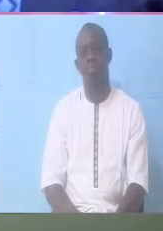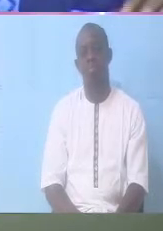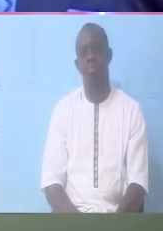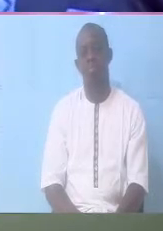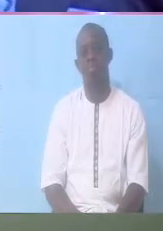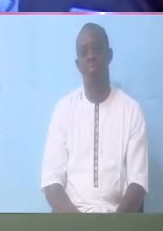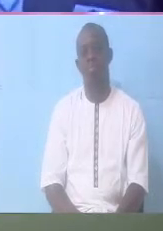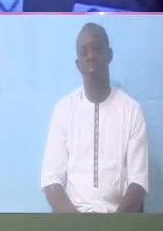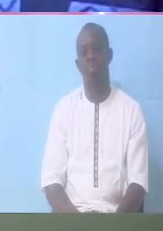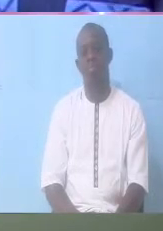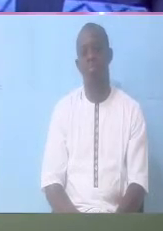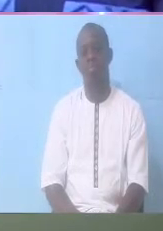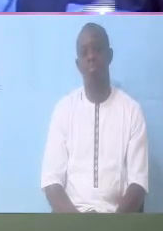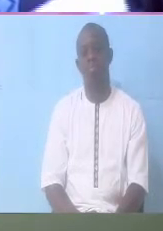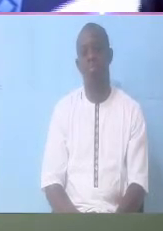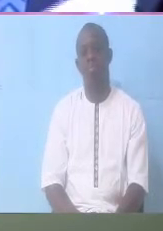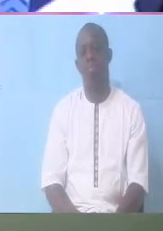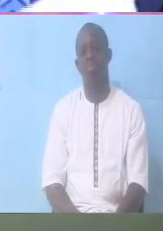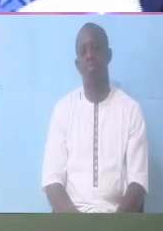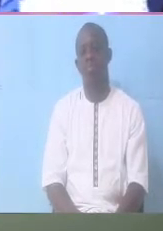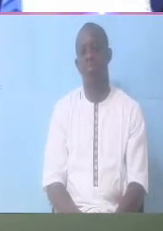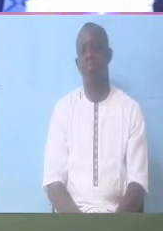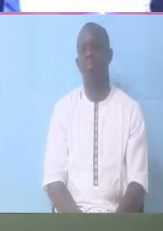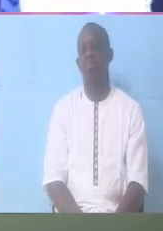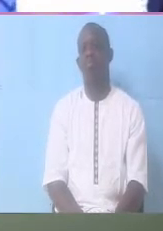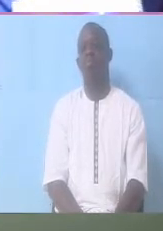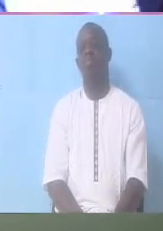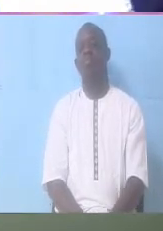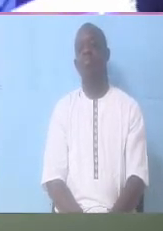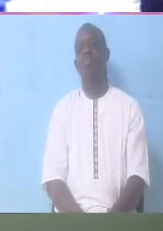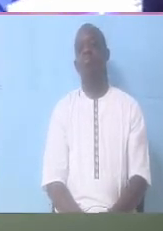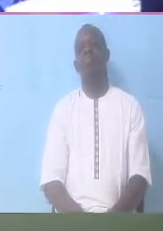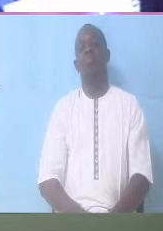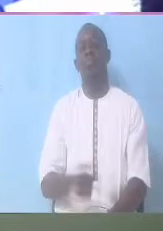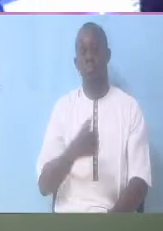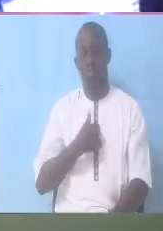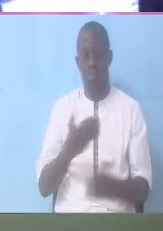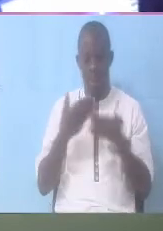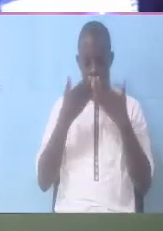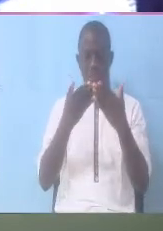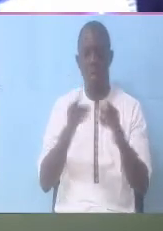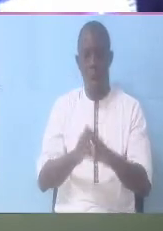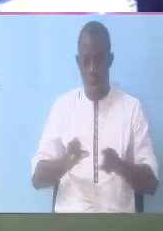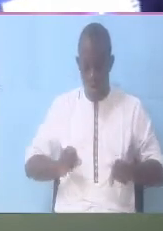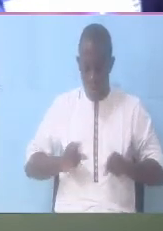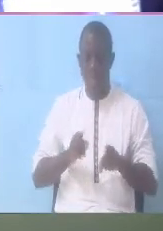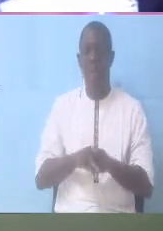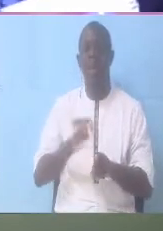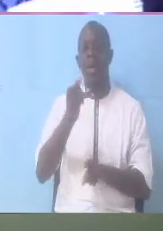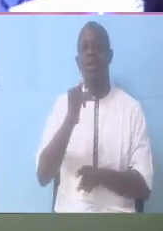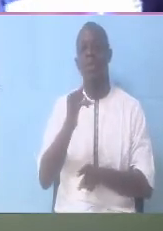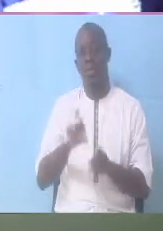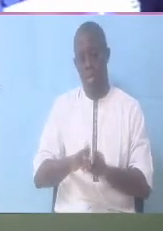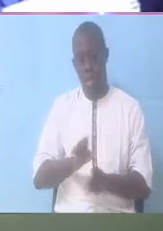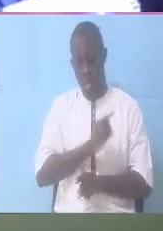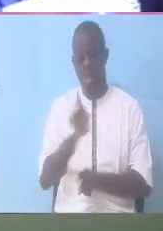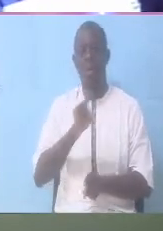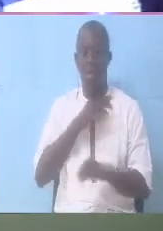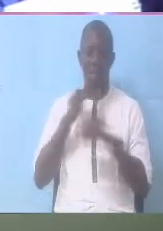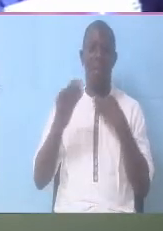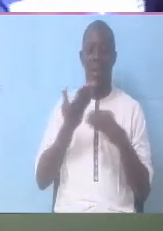And then I gave you the opportunity to say, yes, that is my belief. Somebody can see it in a different way. They've been killed. And they've been killed. They were wrongly killed. They shouldn't